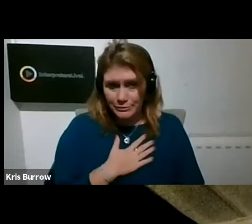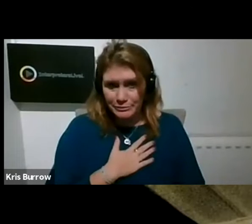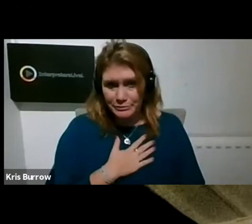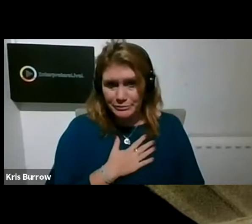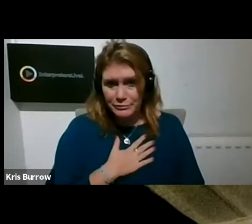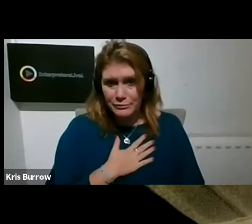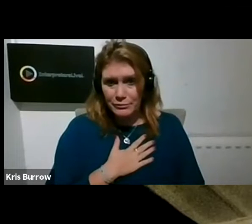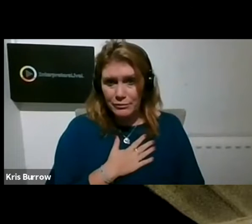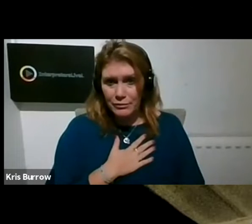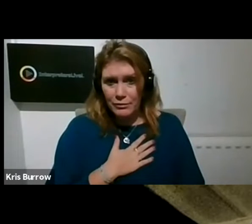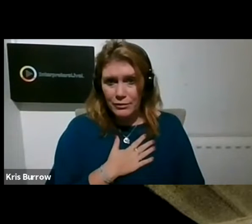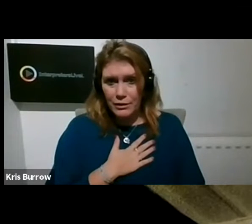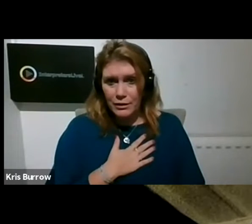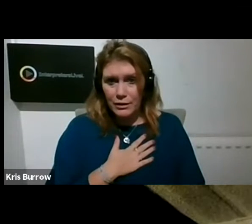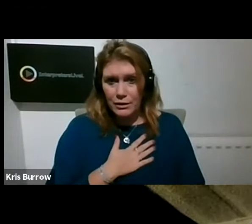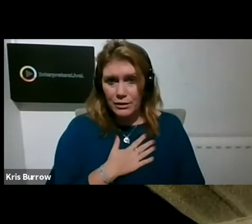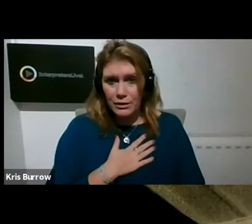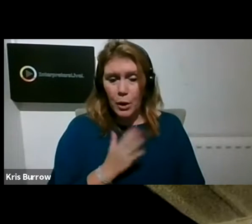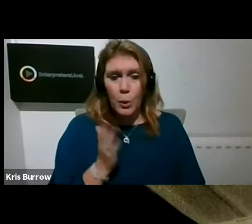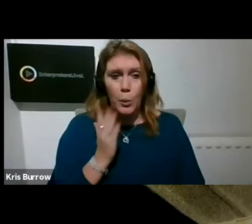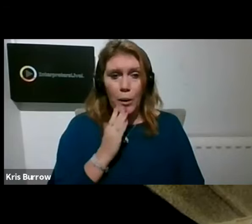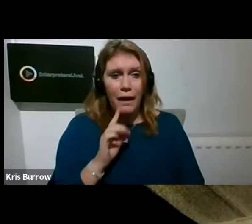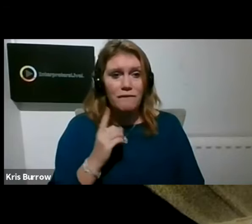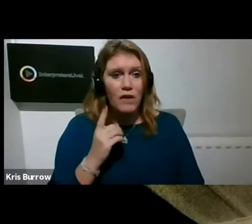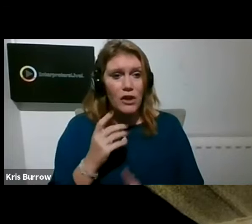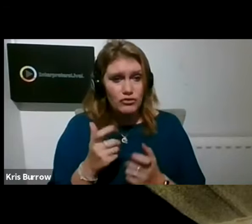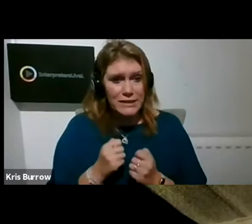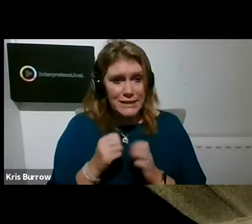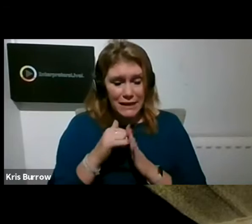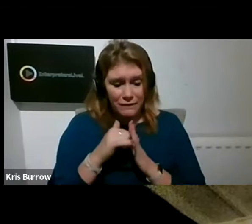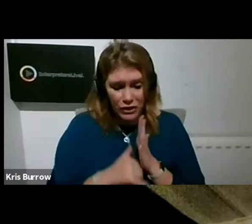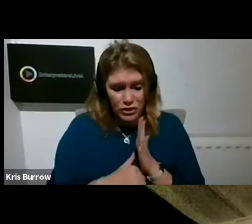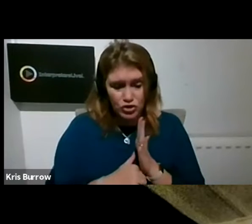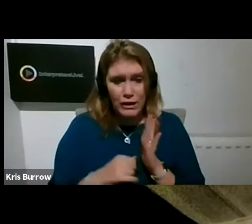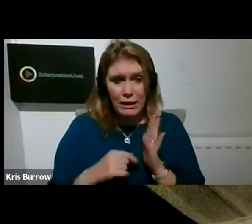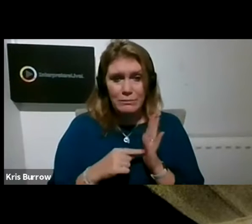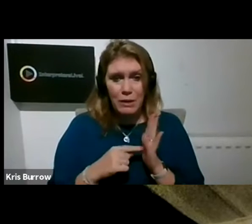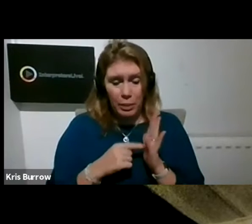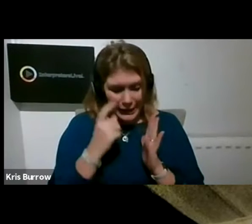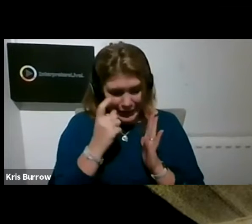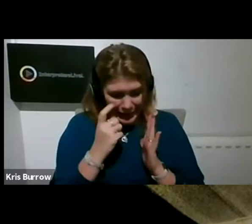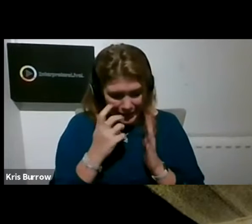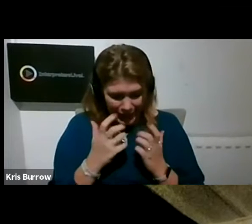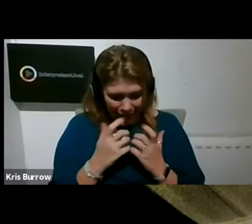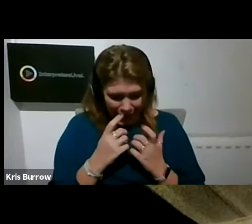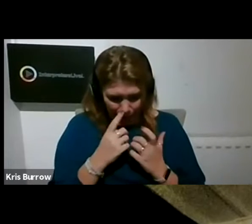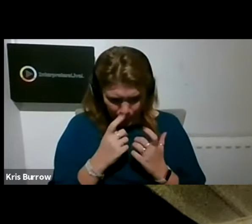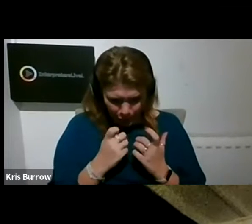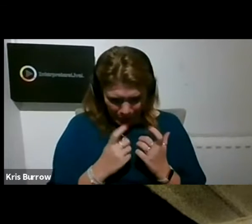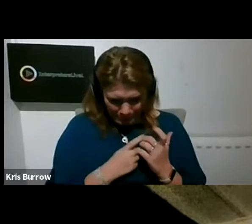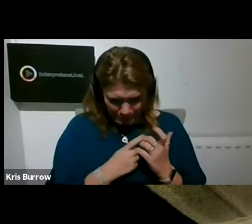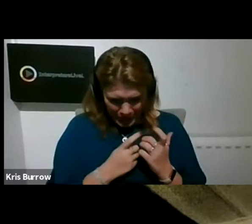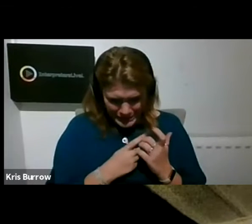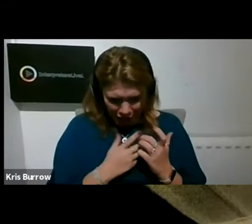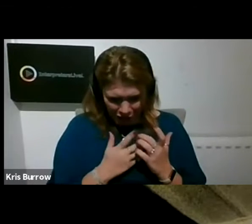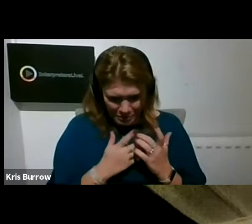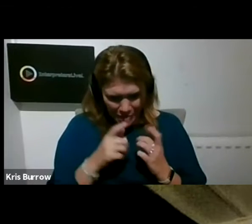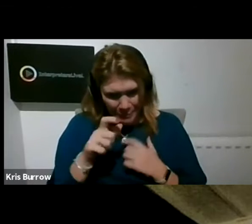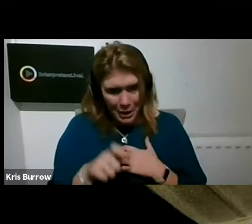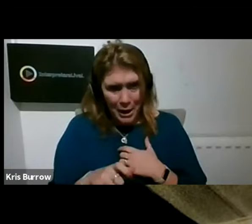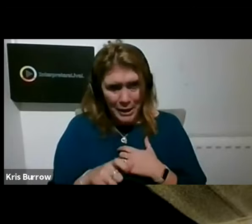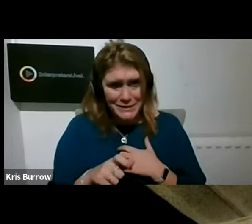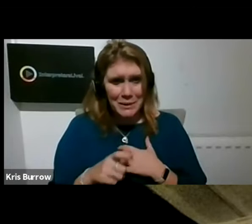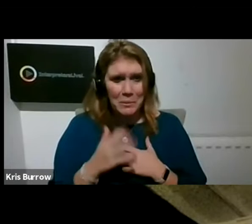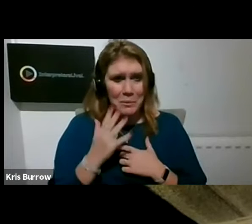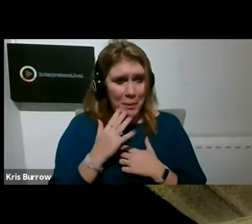When I first of all received the script, I was thinking, how can I play such a person whom I have been unfortunate to